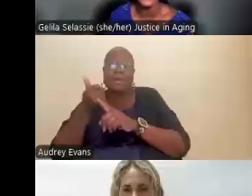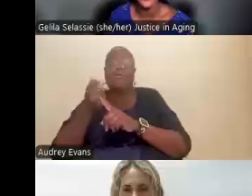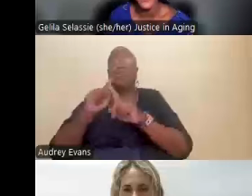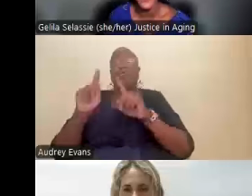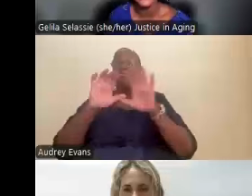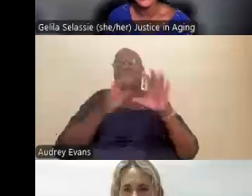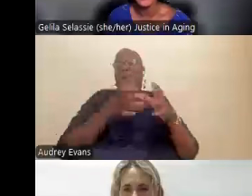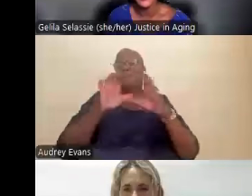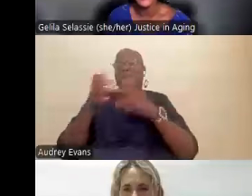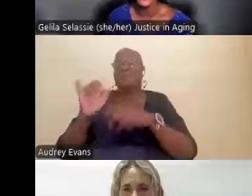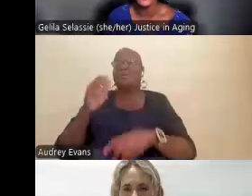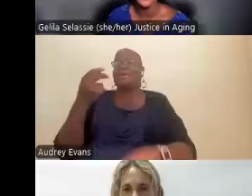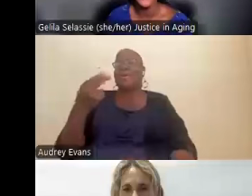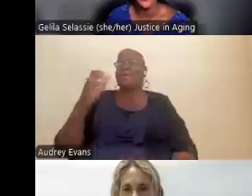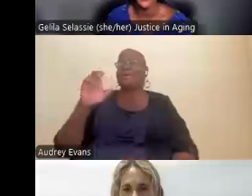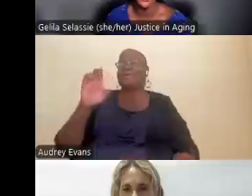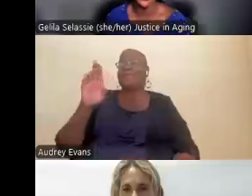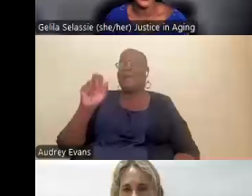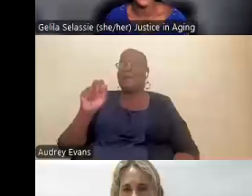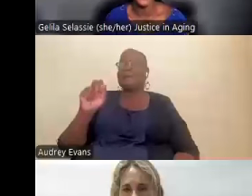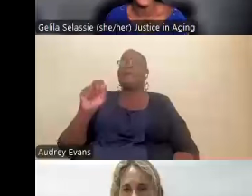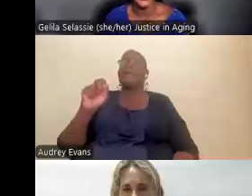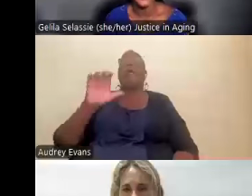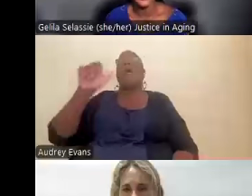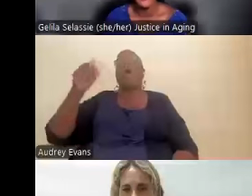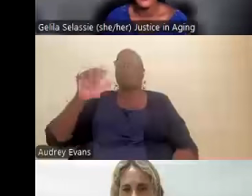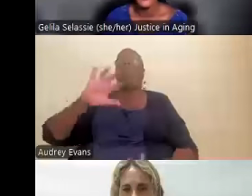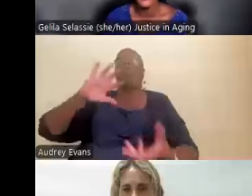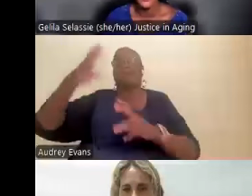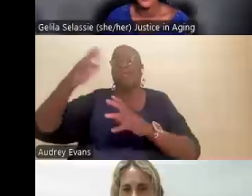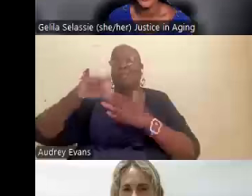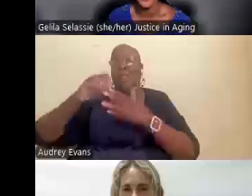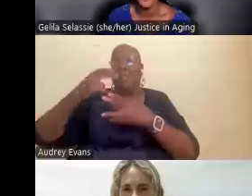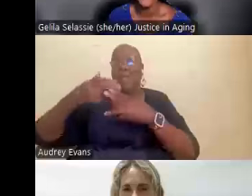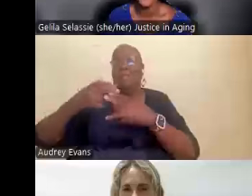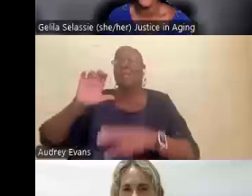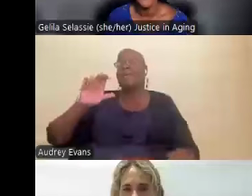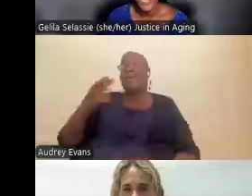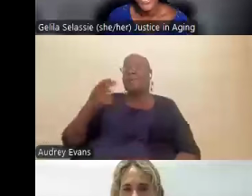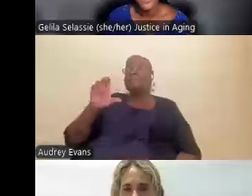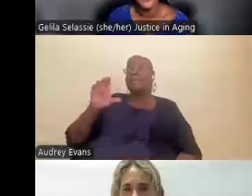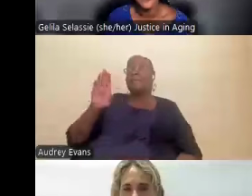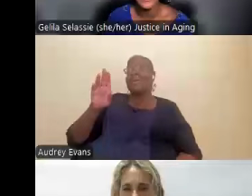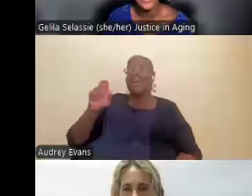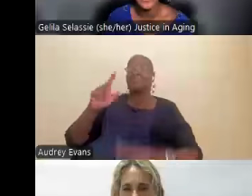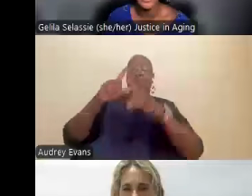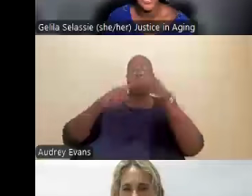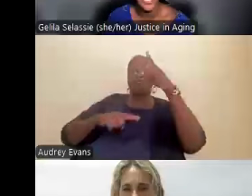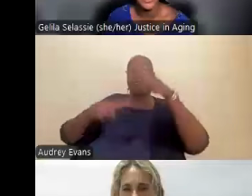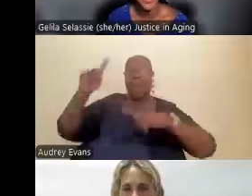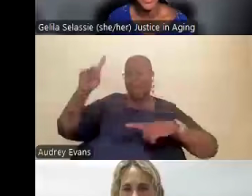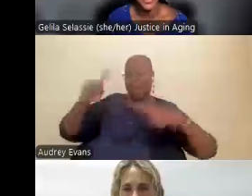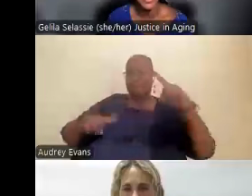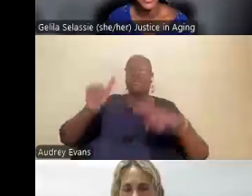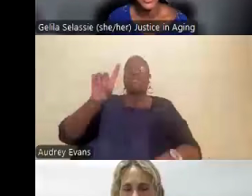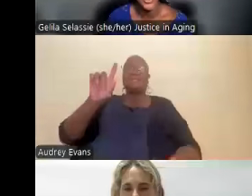populations. HCBS throws another wrench in that because HCBS is available for a variety of disabled and